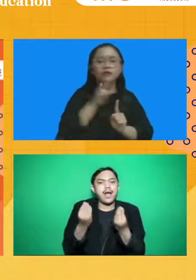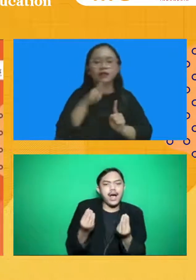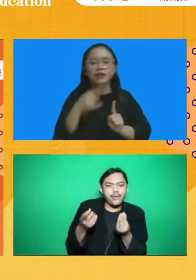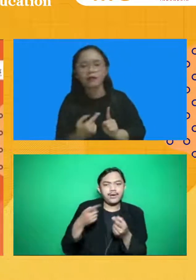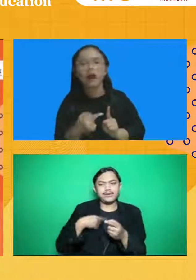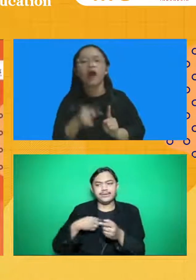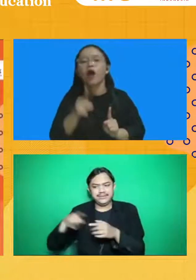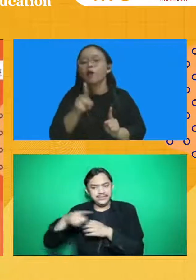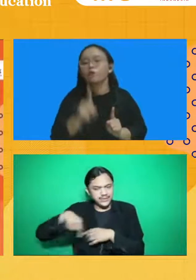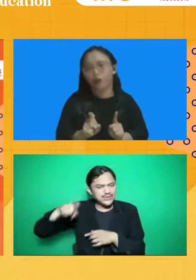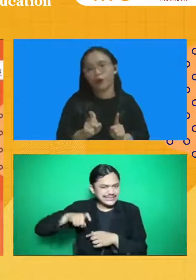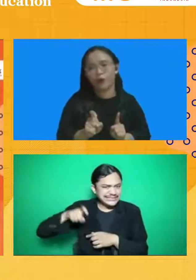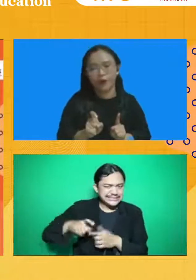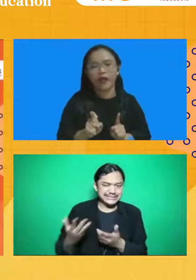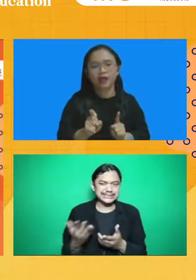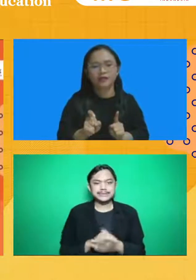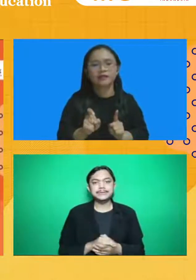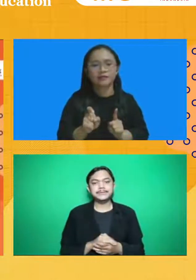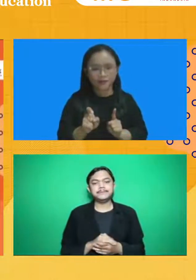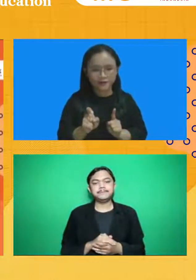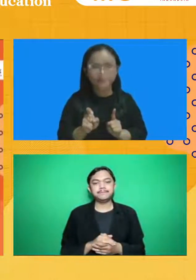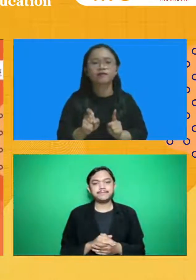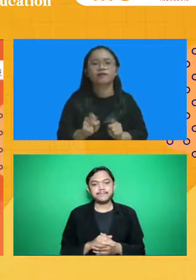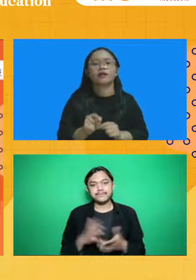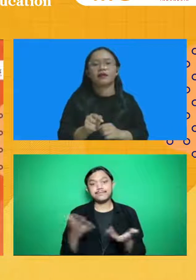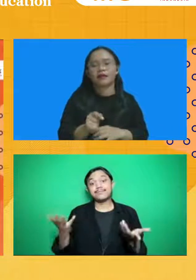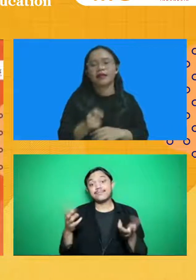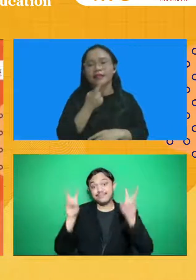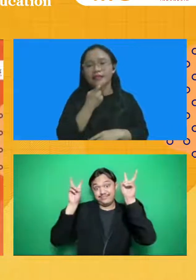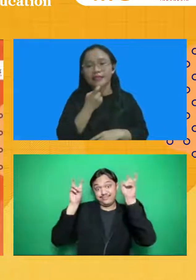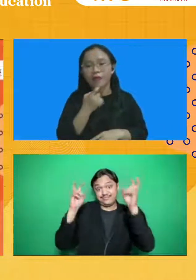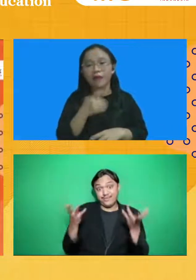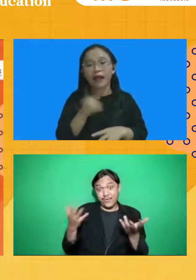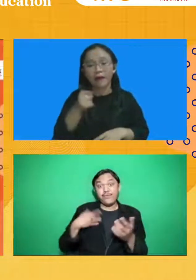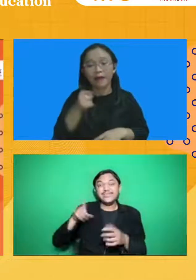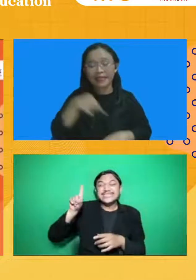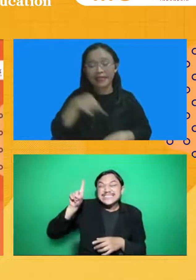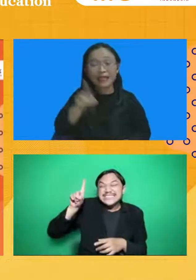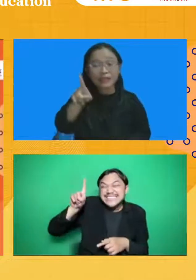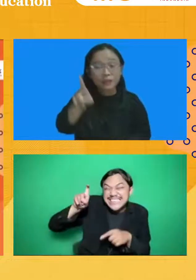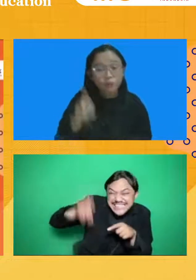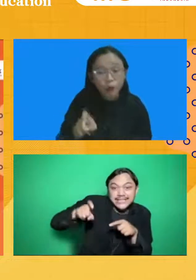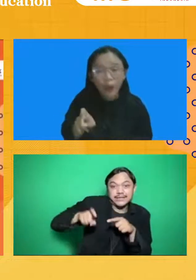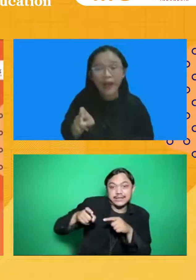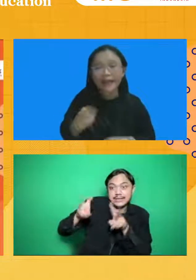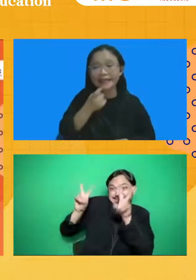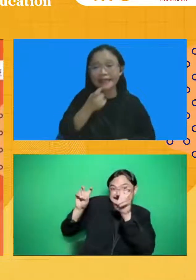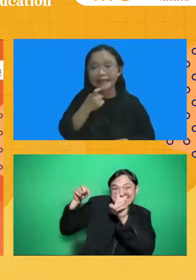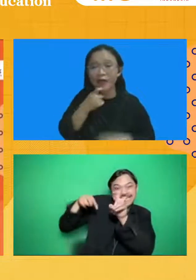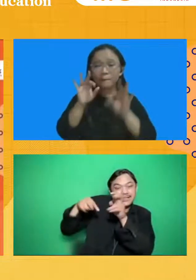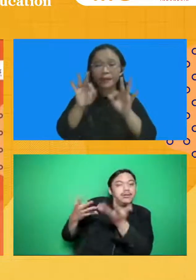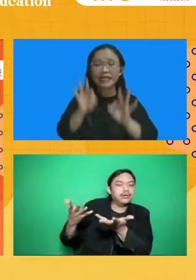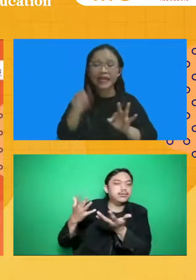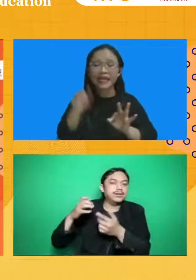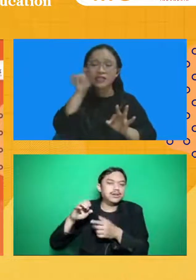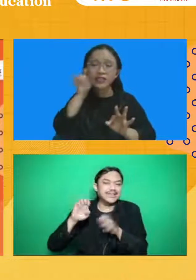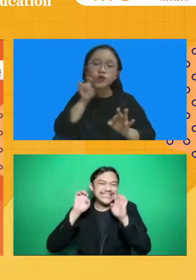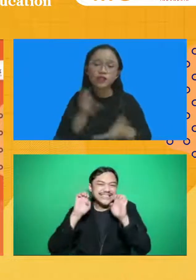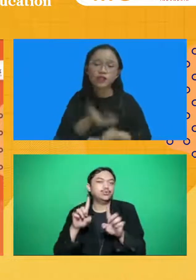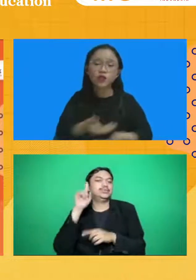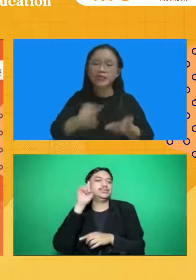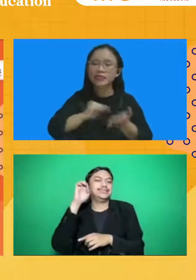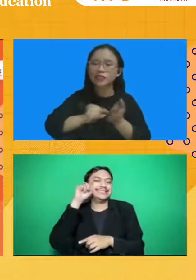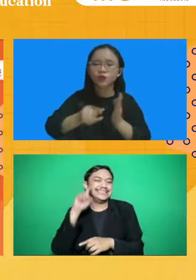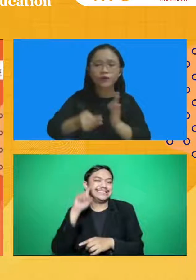sexuality education. In this webinar seeks answer to these questions and explore the best practice and lesson learned on security